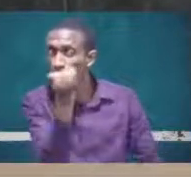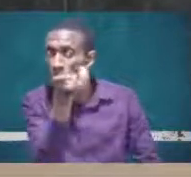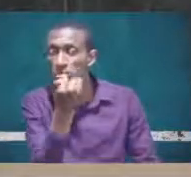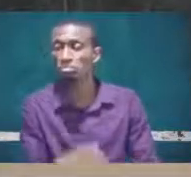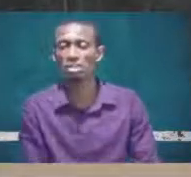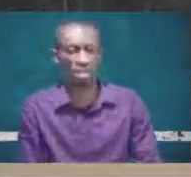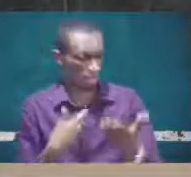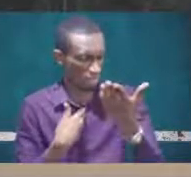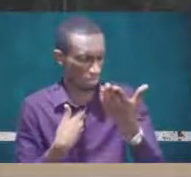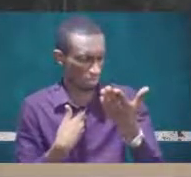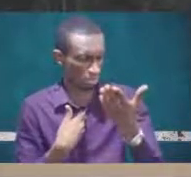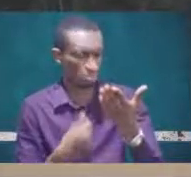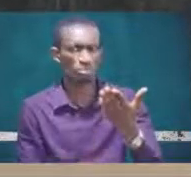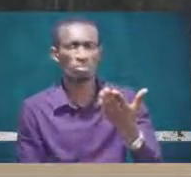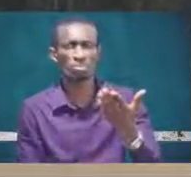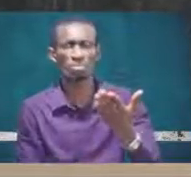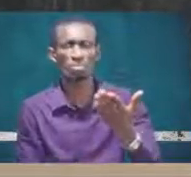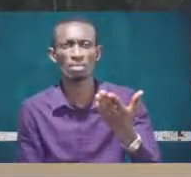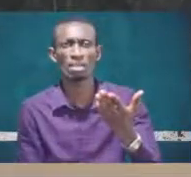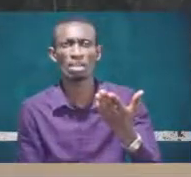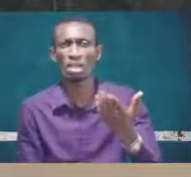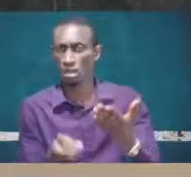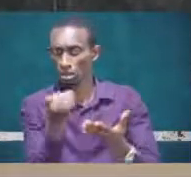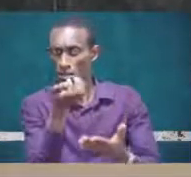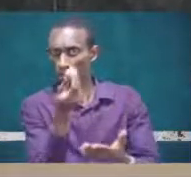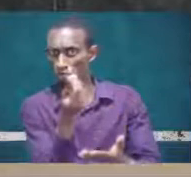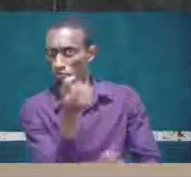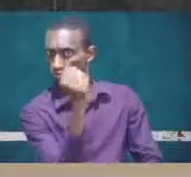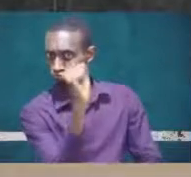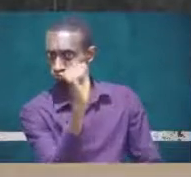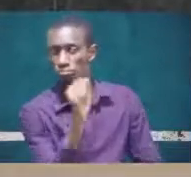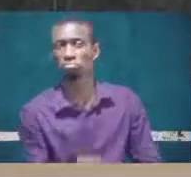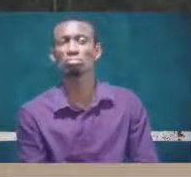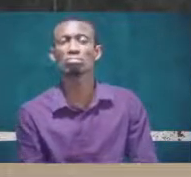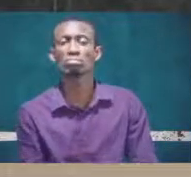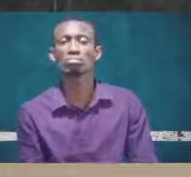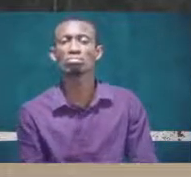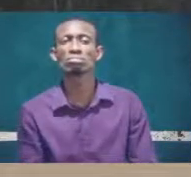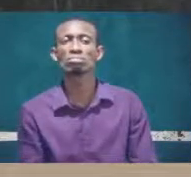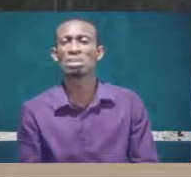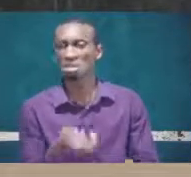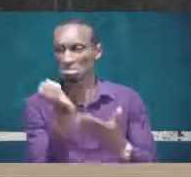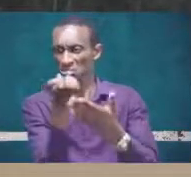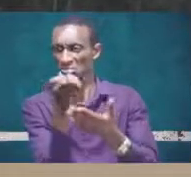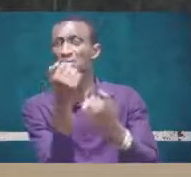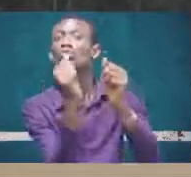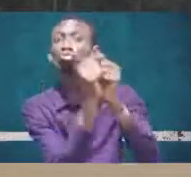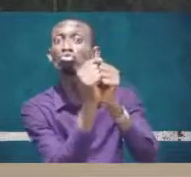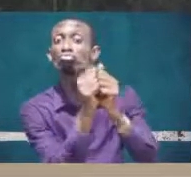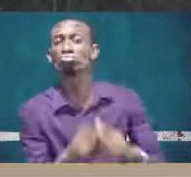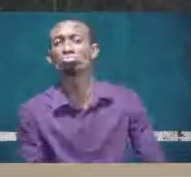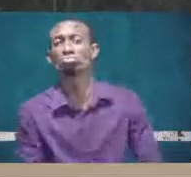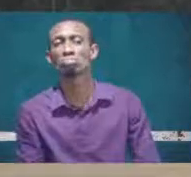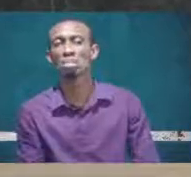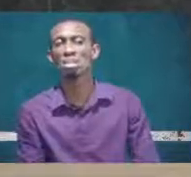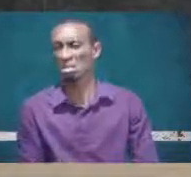we have a 5 coin, a coin of 5. There is a coin of 20. There is a